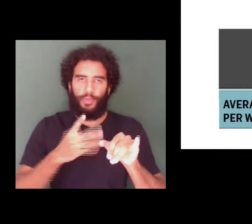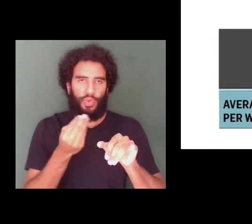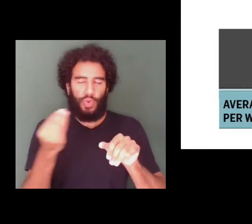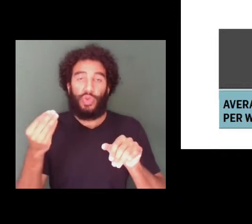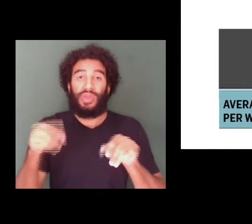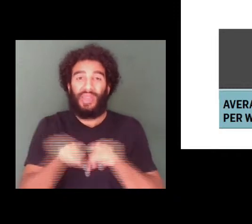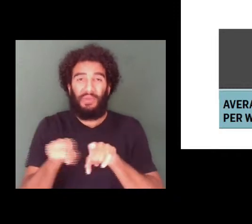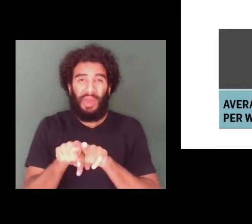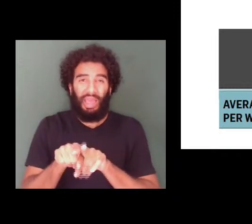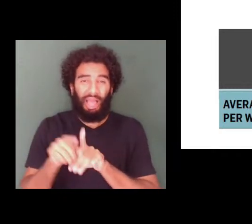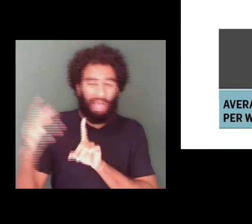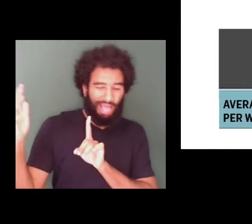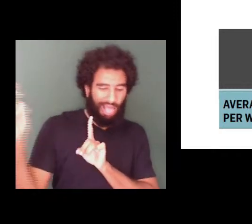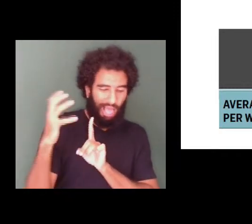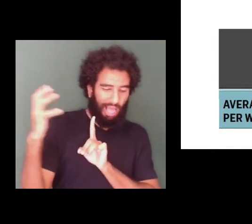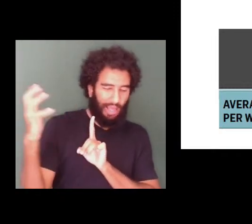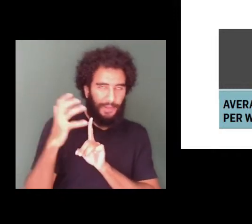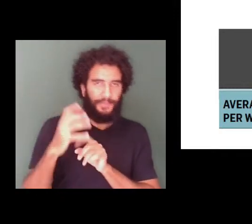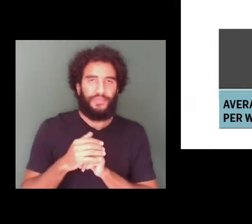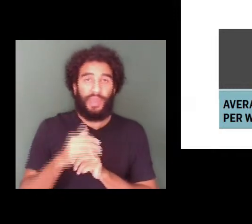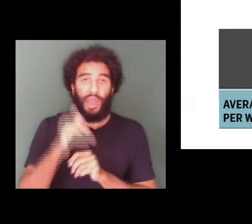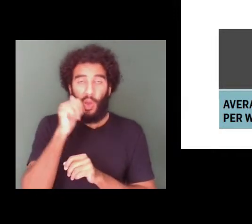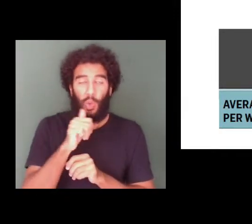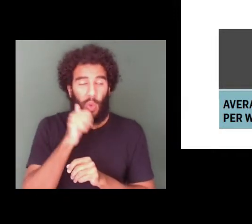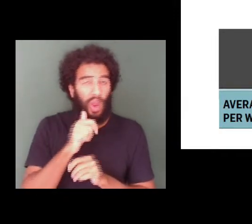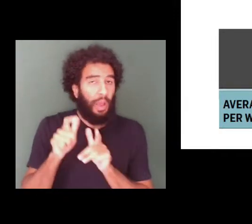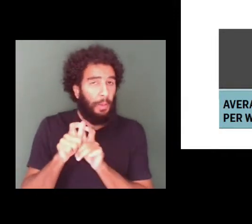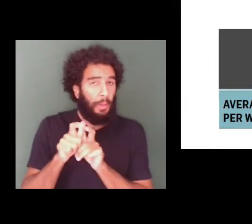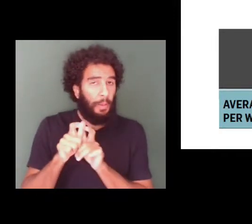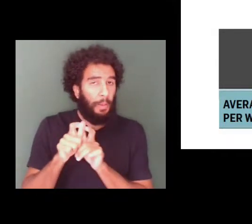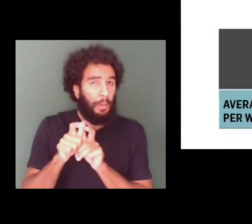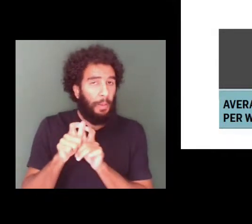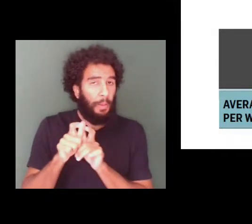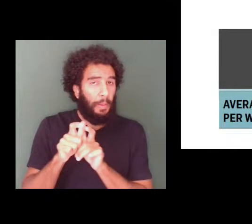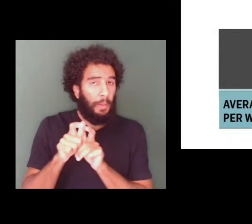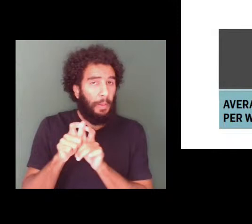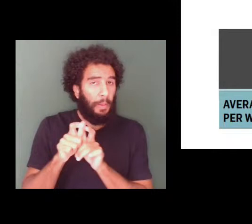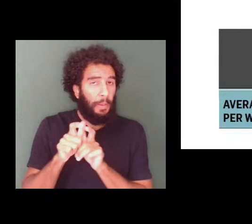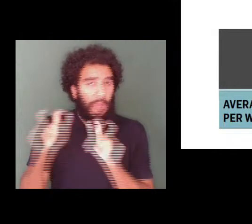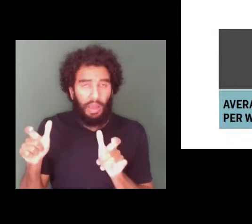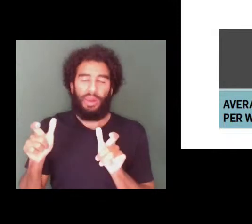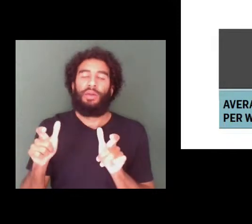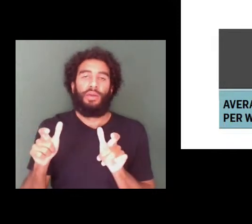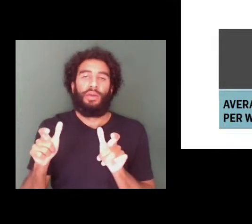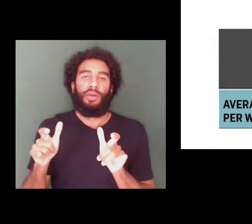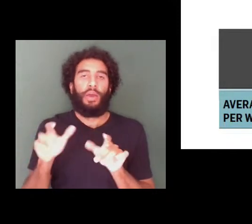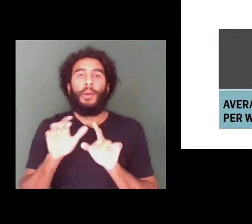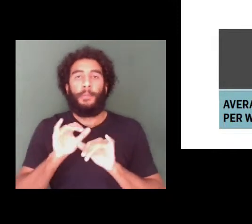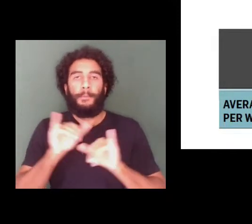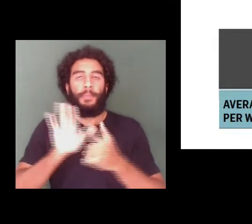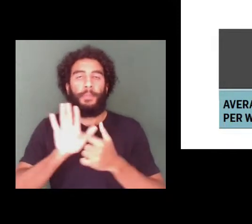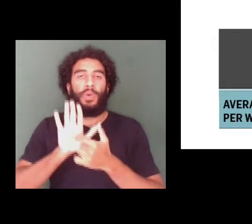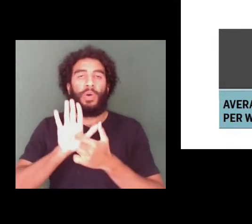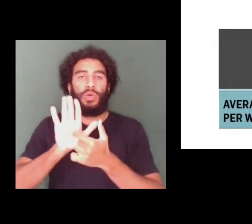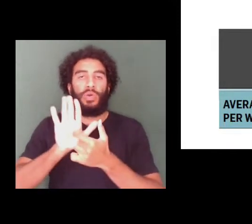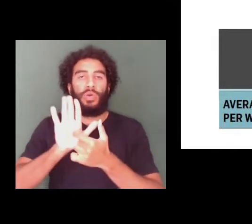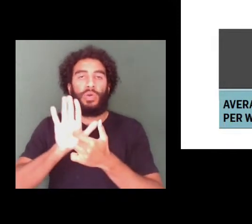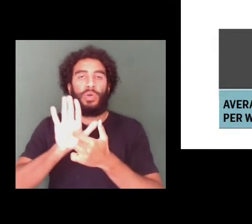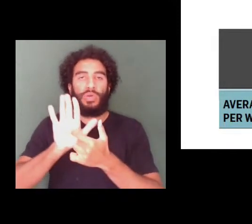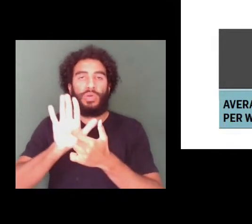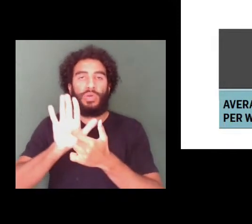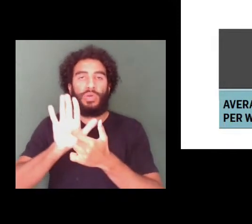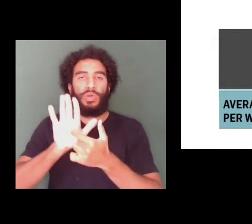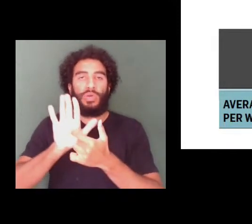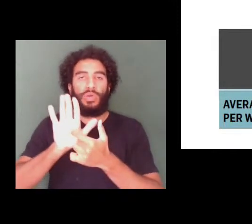are seeing and hearing formula milk marketing happening to them. This was supposed to be stopped 40 years ago. We've been addressing